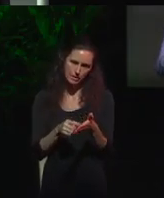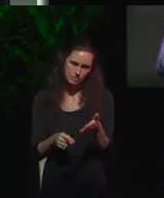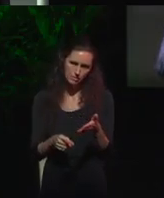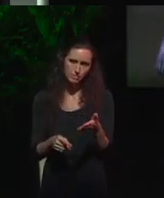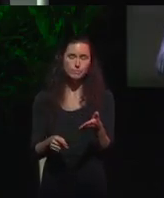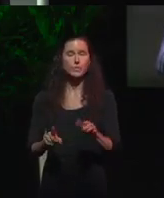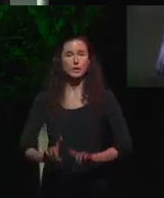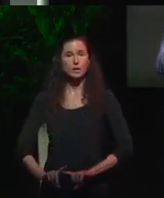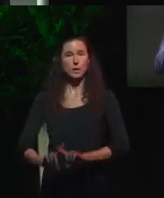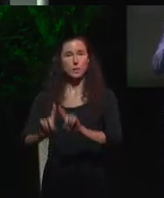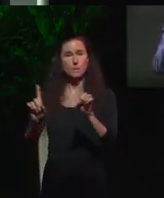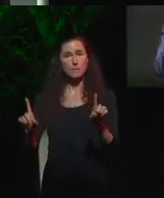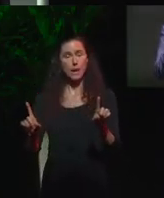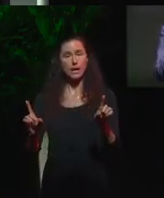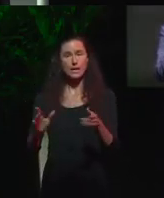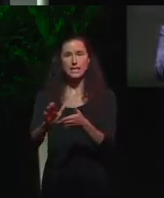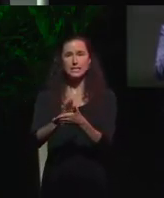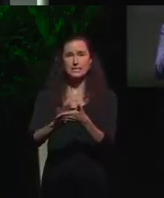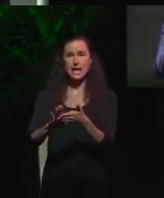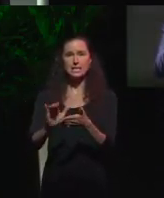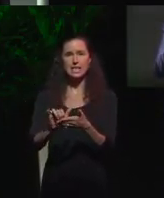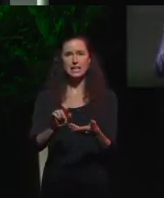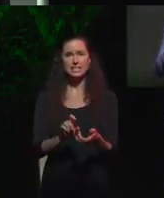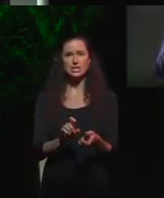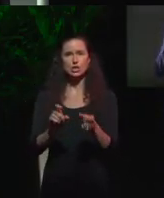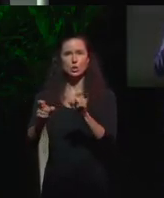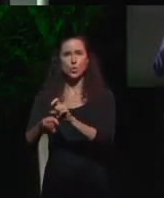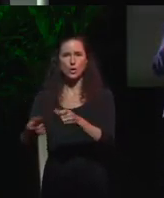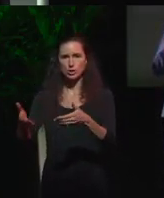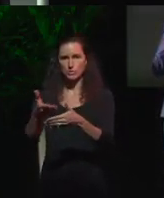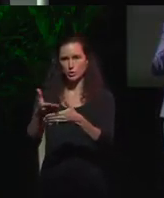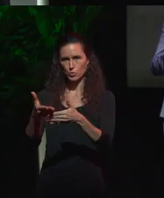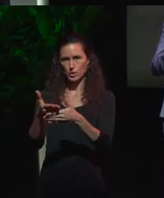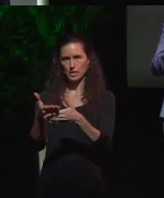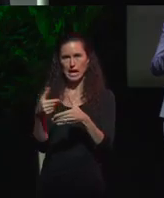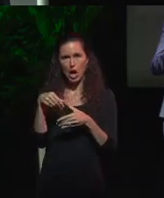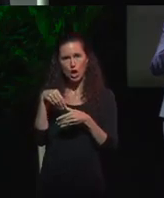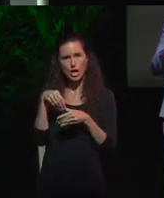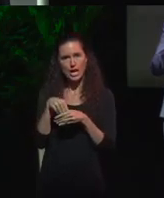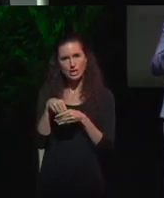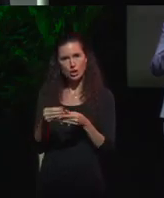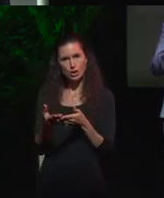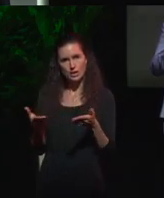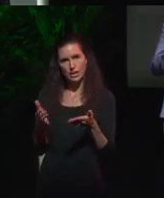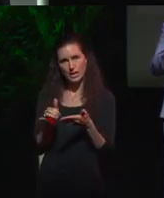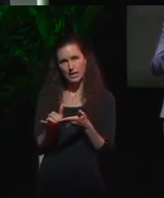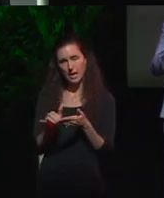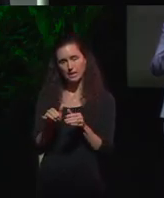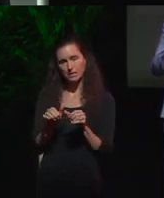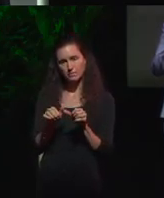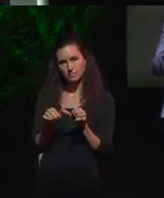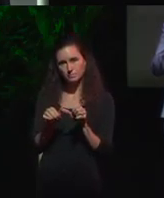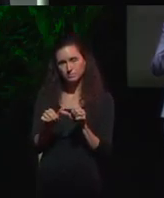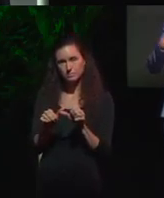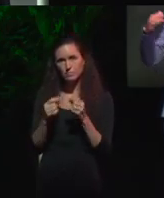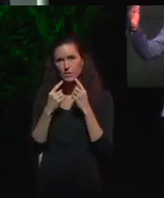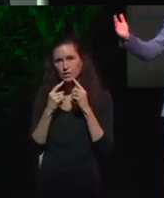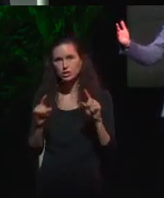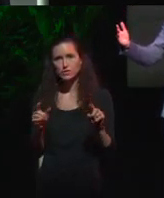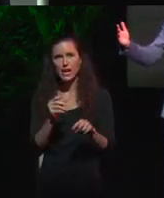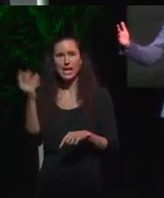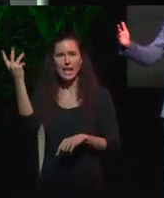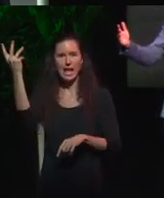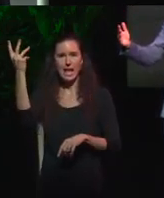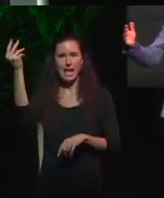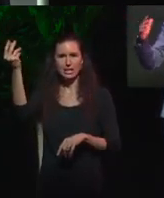say this, though, it's nice that it's a switch between our own internal things that are keeping us from achieving these heights and